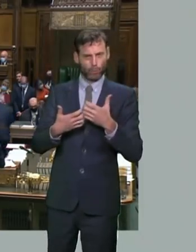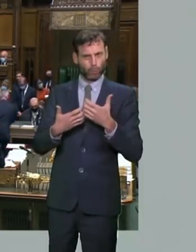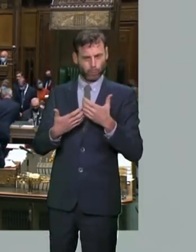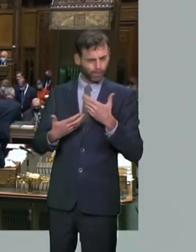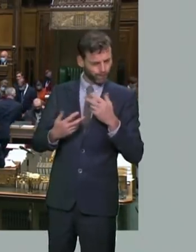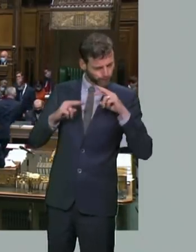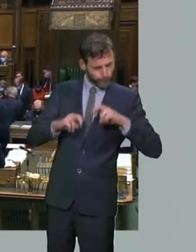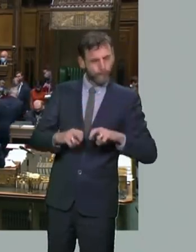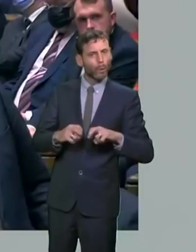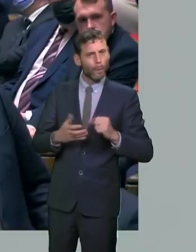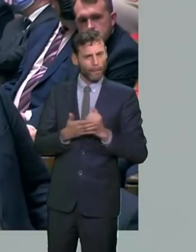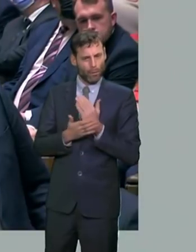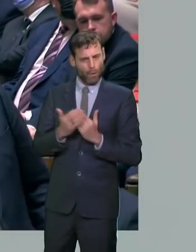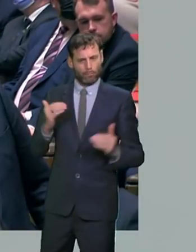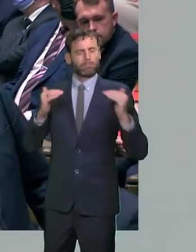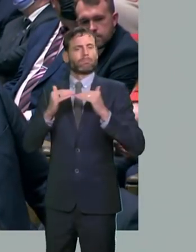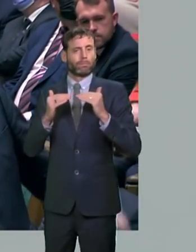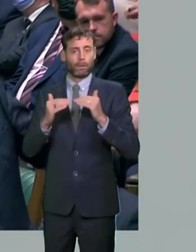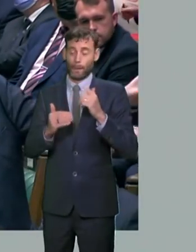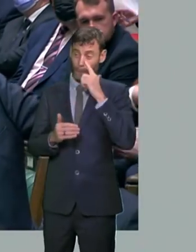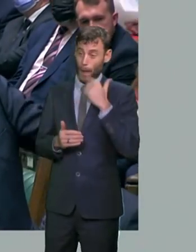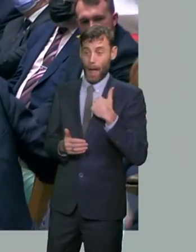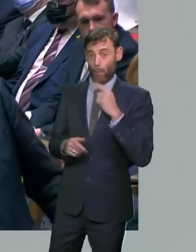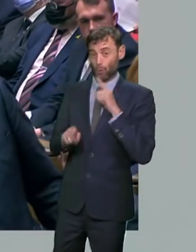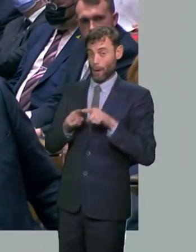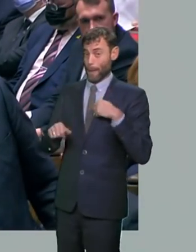sure all other... he's invited everybody.